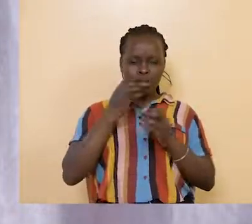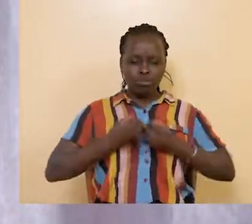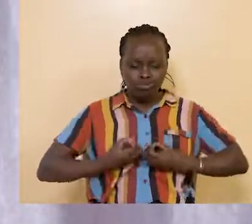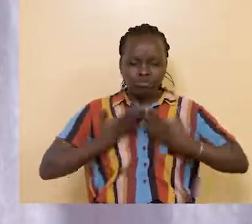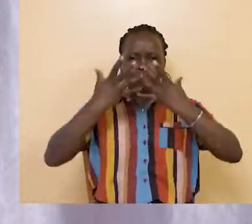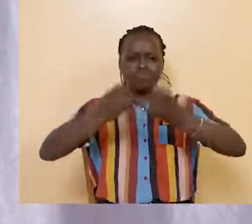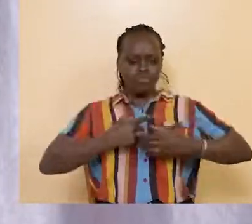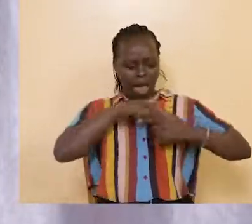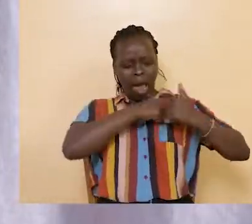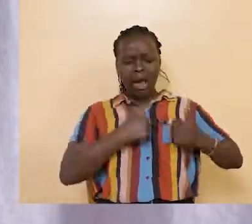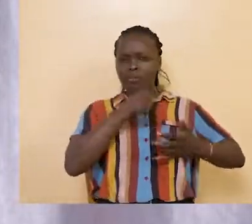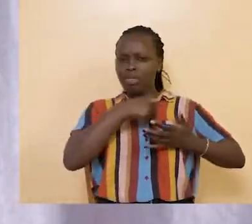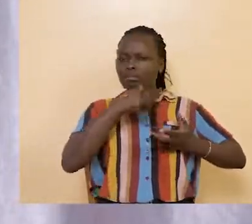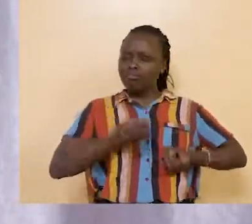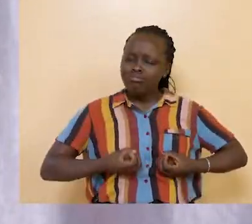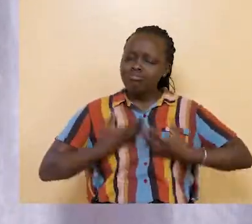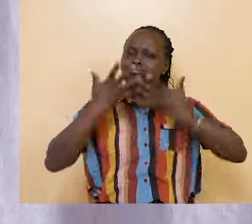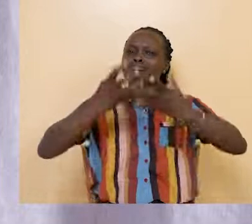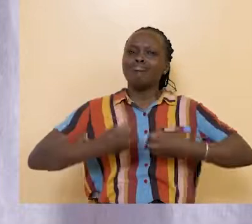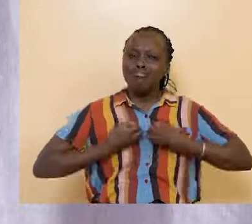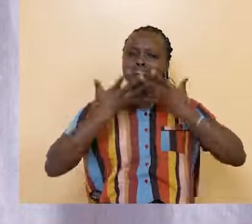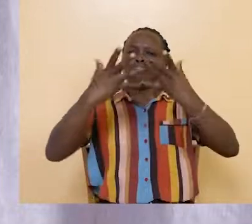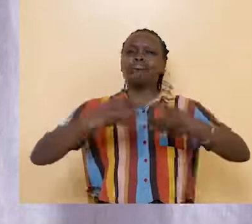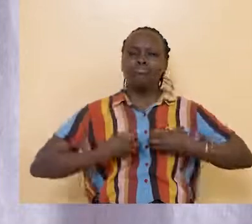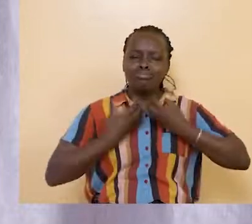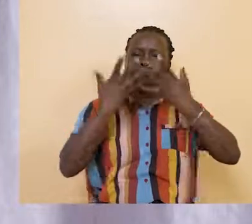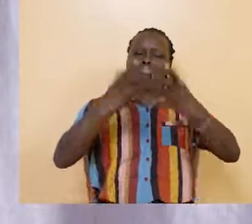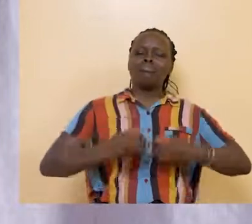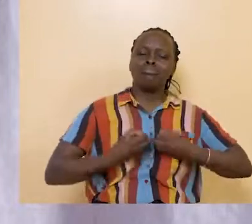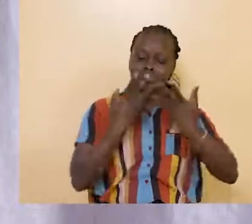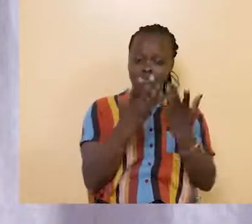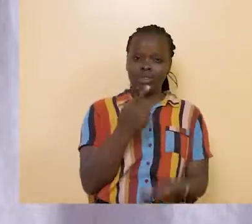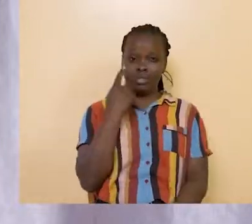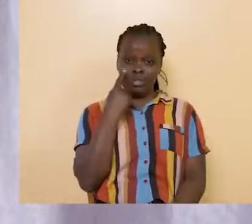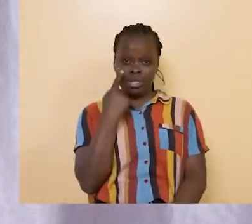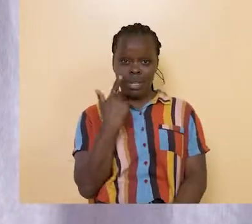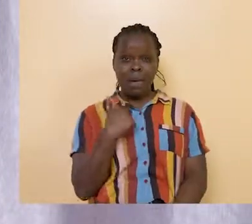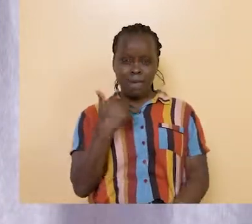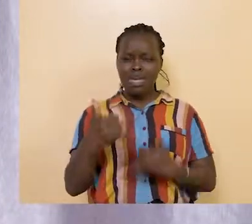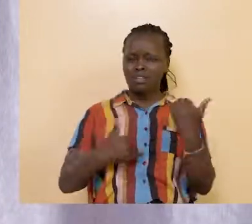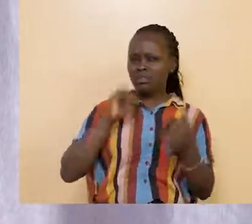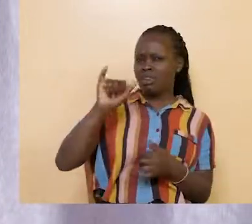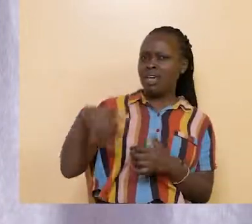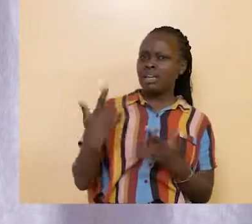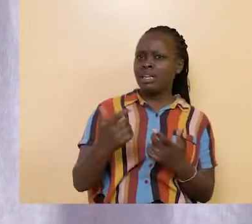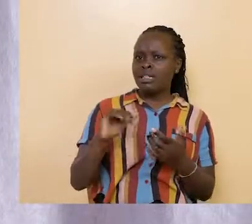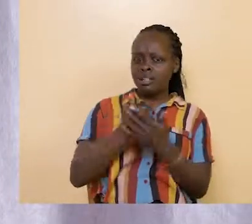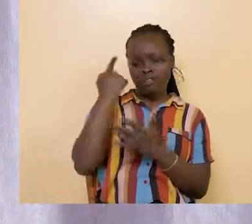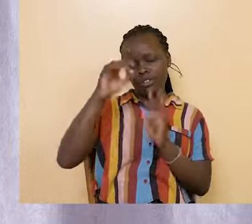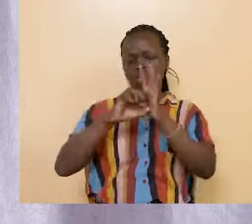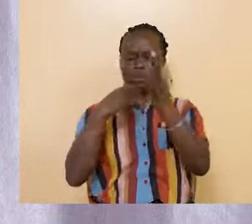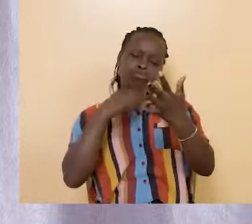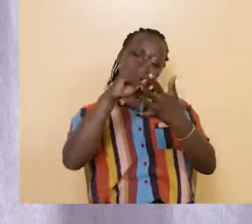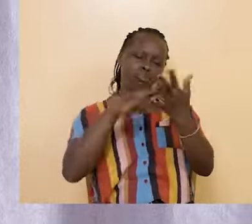vocabulary. You know, I like it when I pick up a book and the author is just playing around with words in a beautiful way. I enjoy that. Words are not